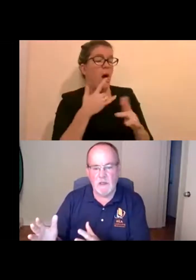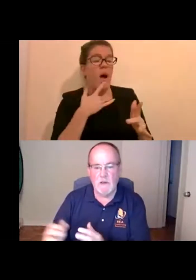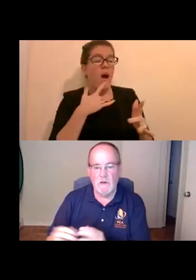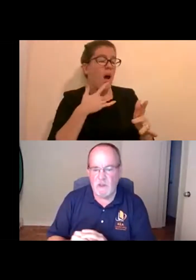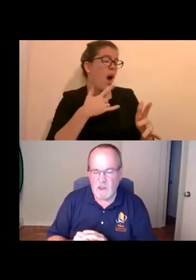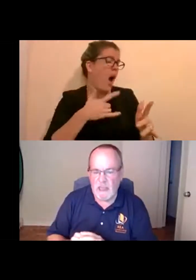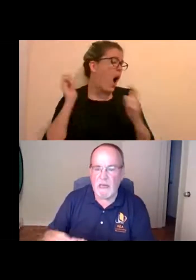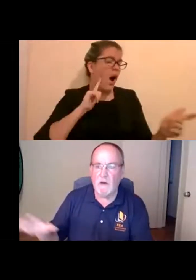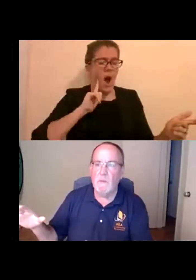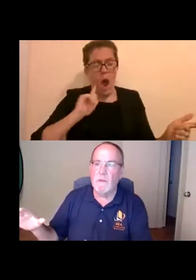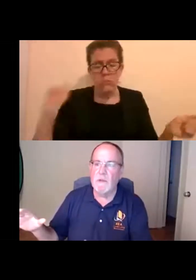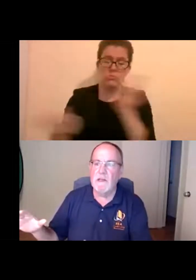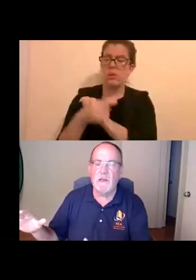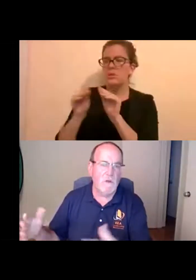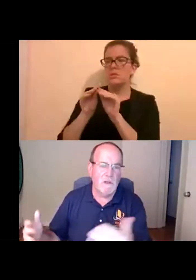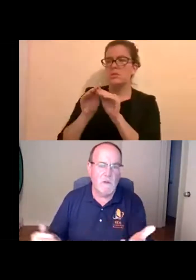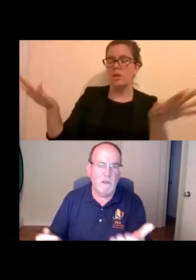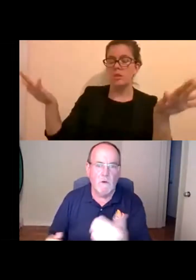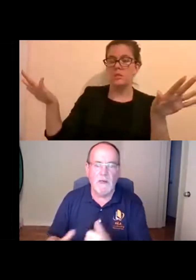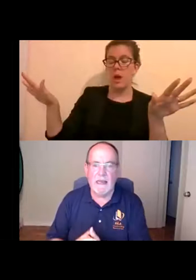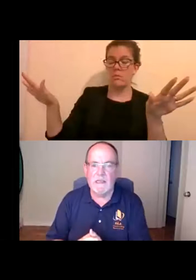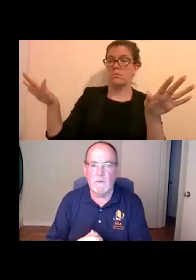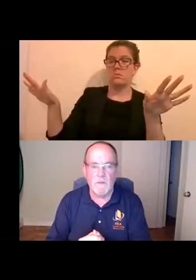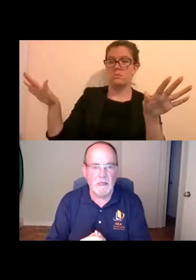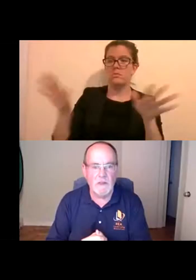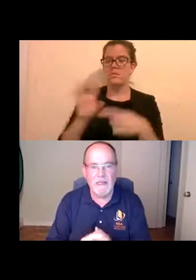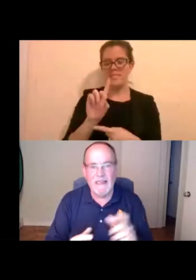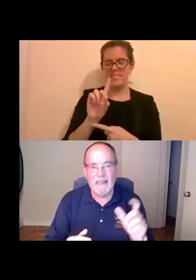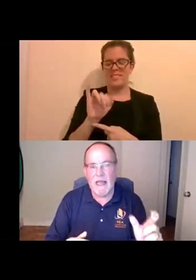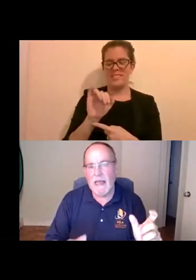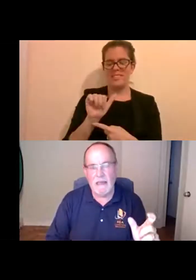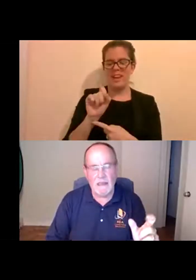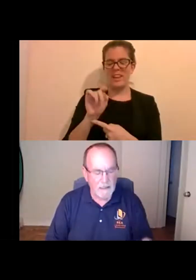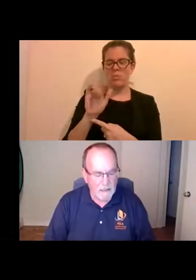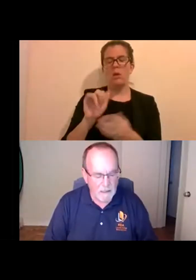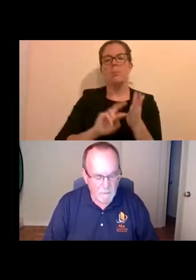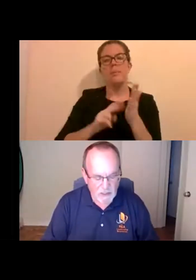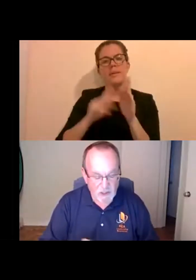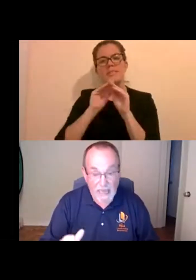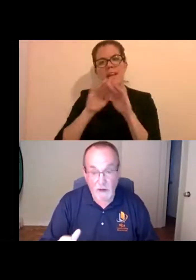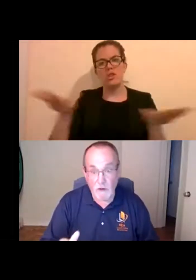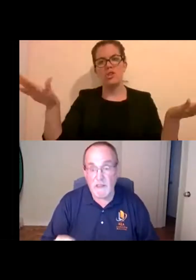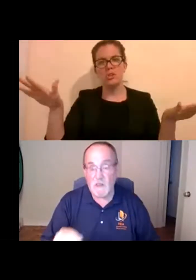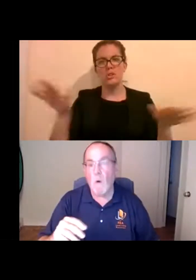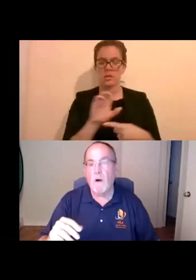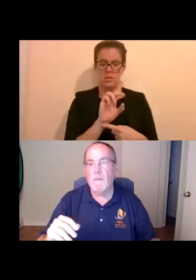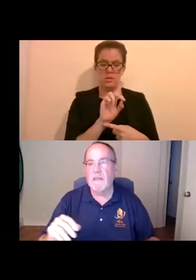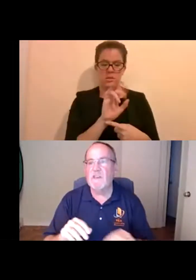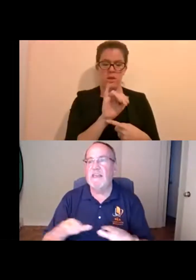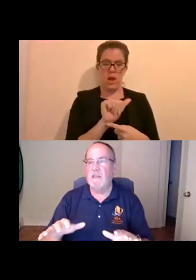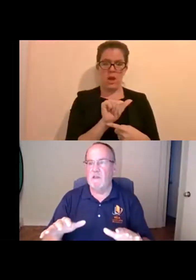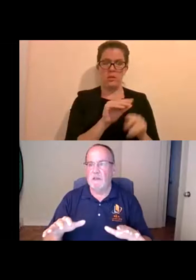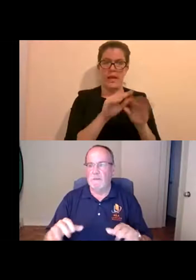changed into this scattered population, which is what the word diaspora means. Dia means scattered, and spora